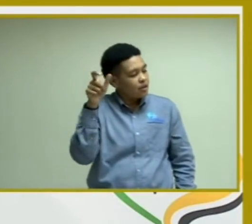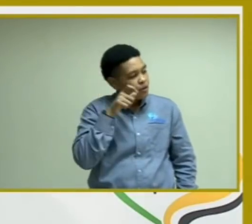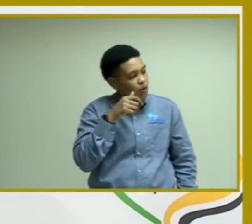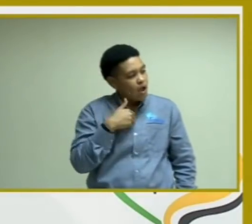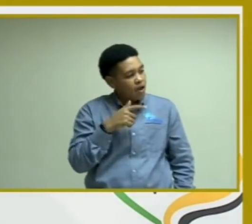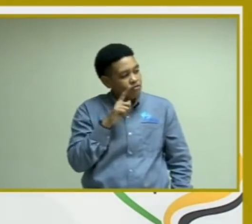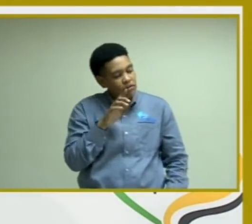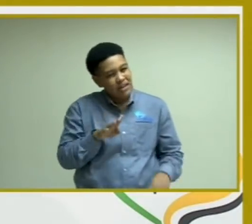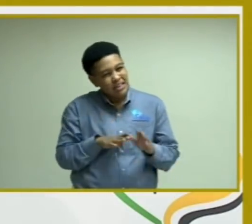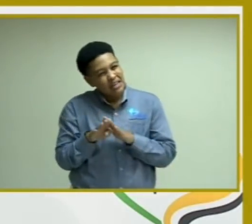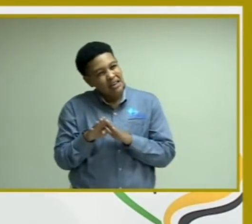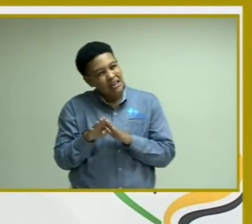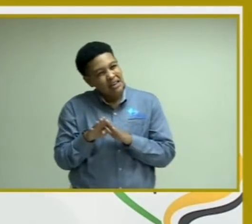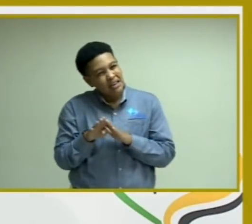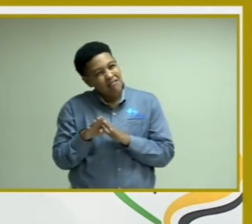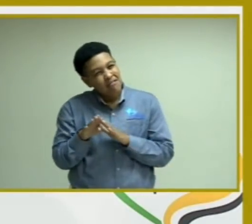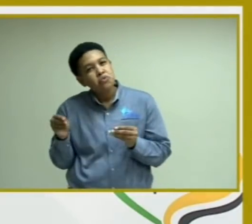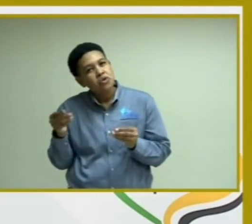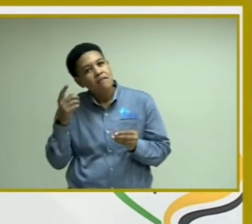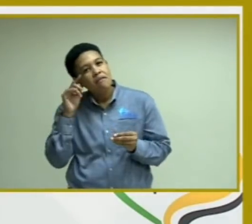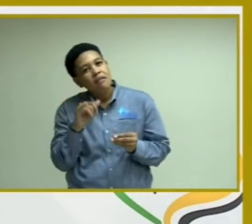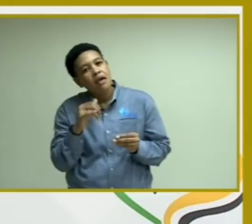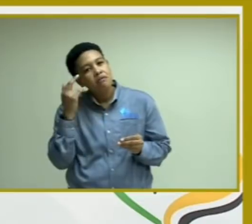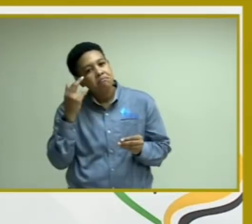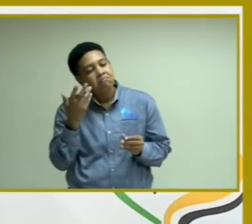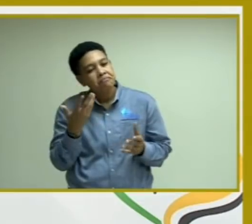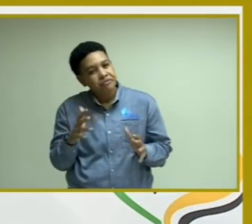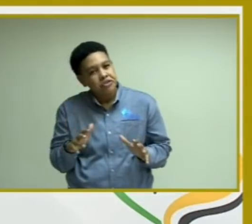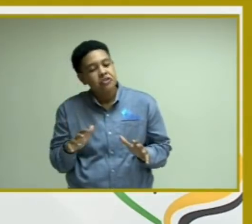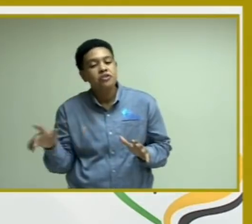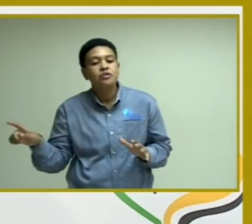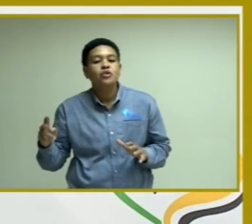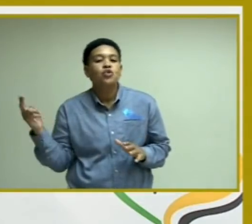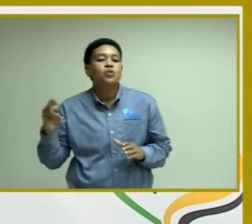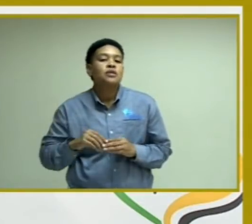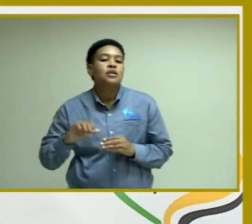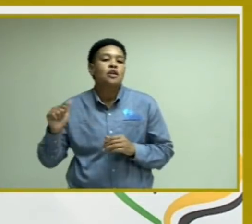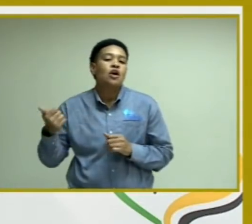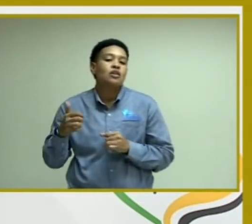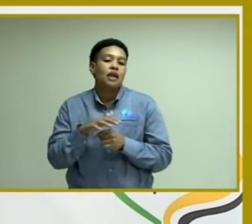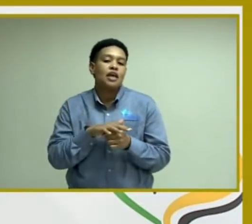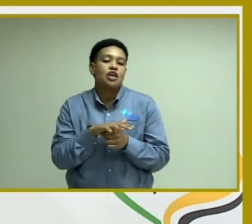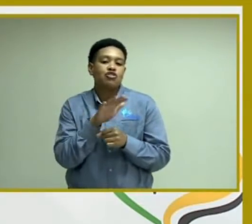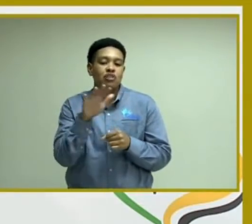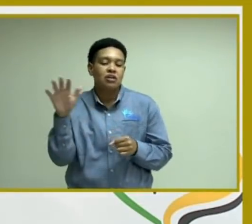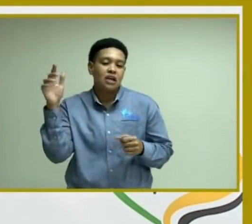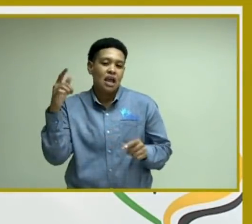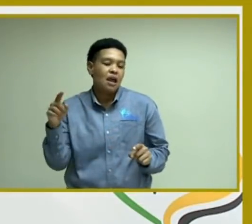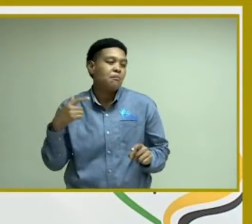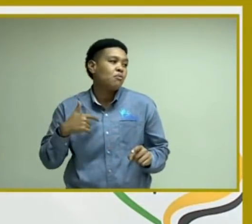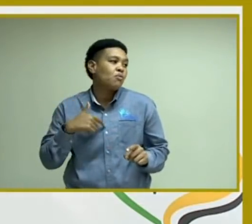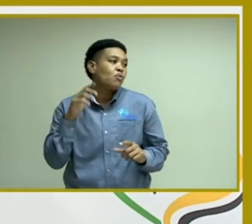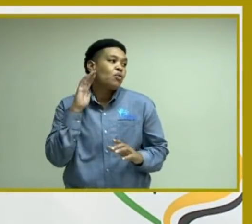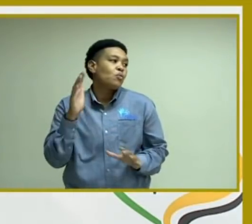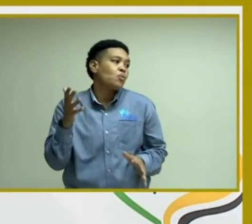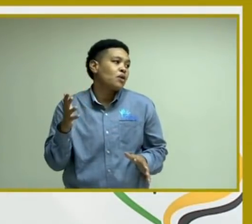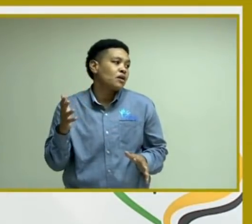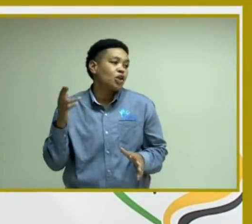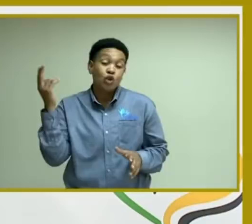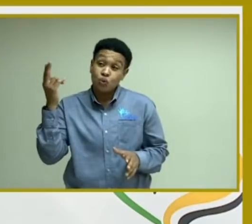has developed a solution that they are utilizing in other jurisdictions. And we will